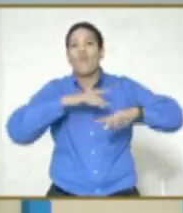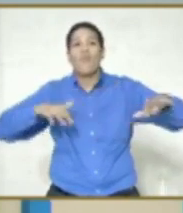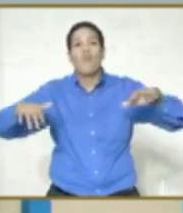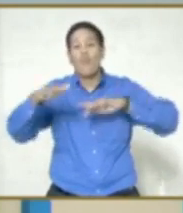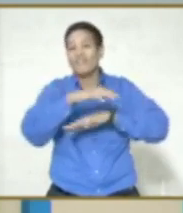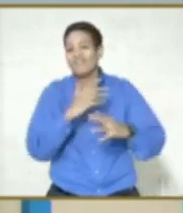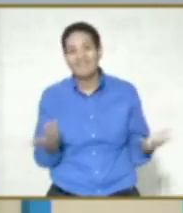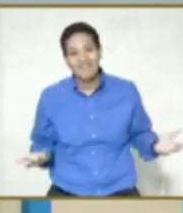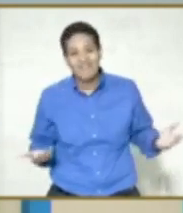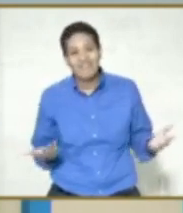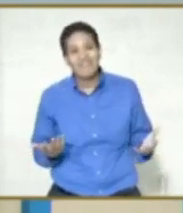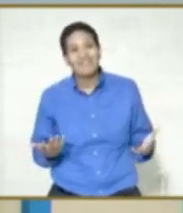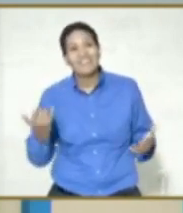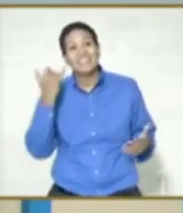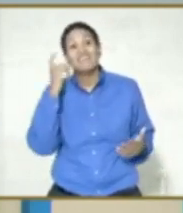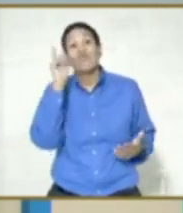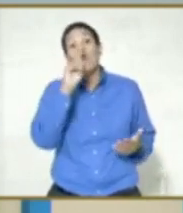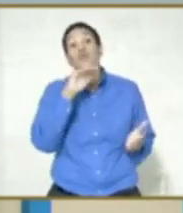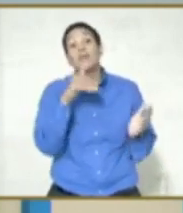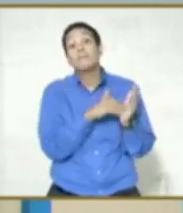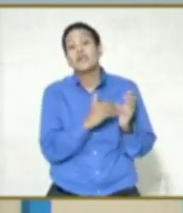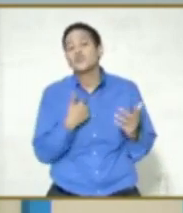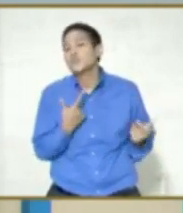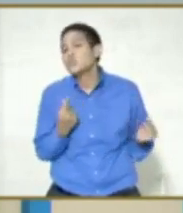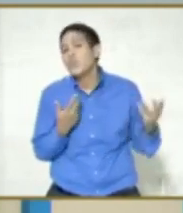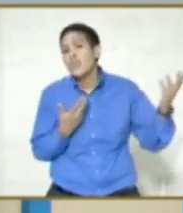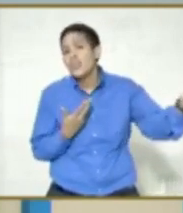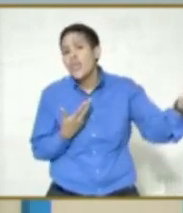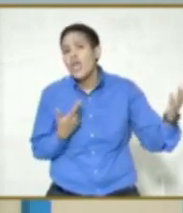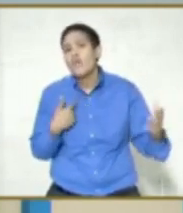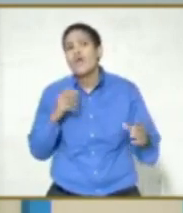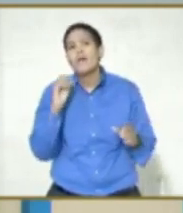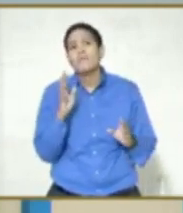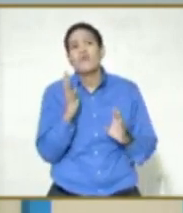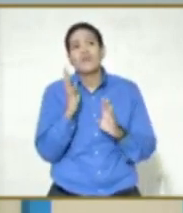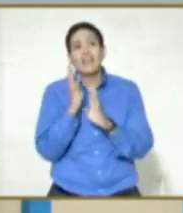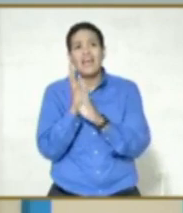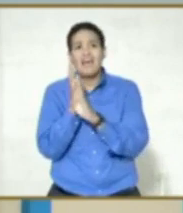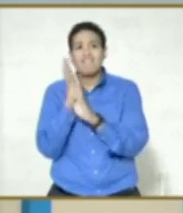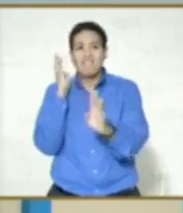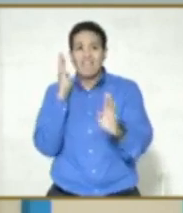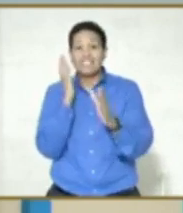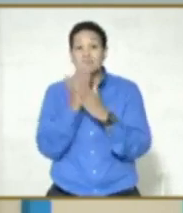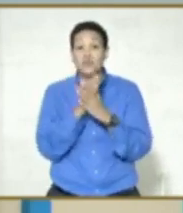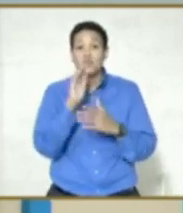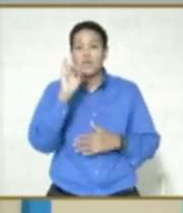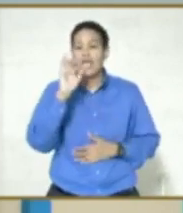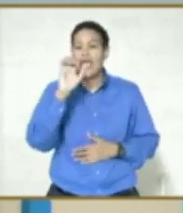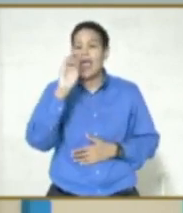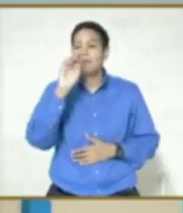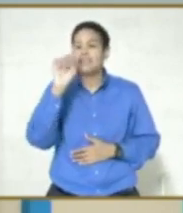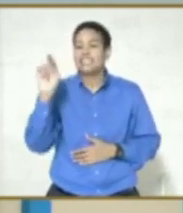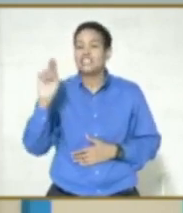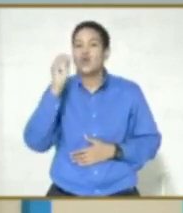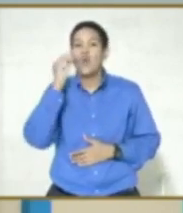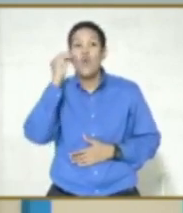have gone to the Manchester Infirmary, what we have done is to put a fence between Ebenezer Home and the infirmary,